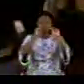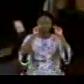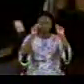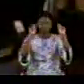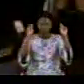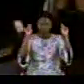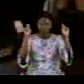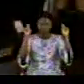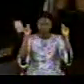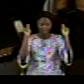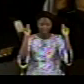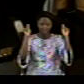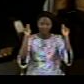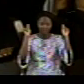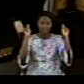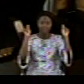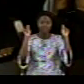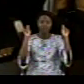Alleluia.